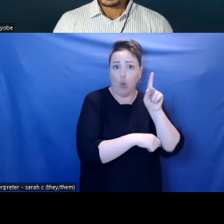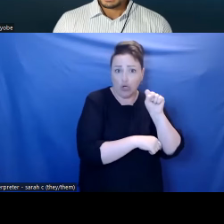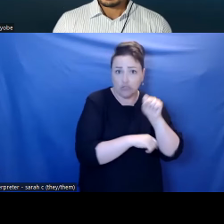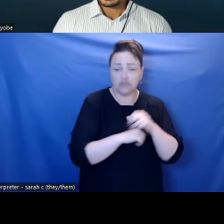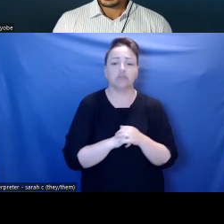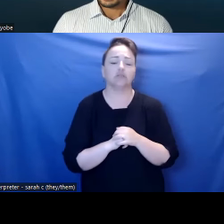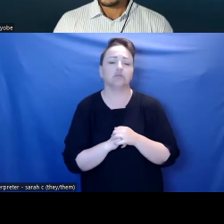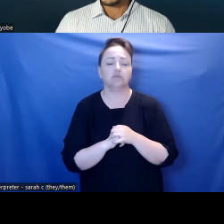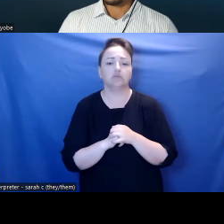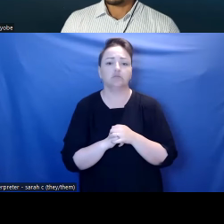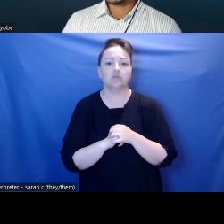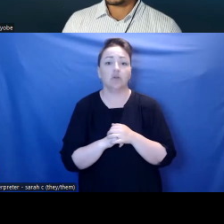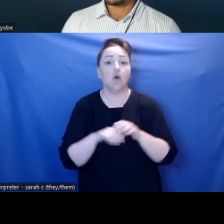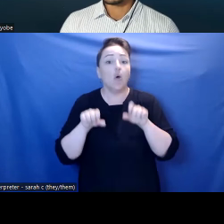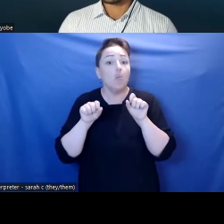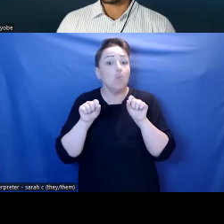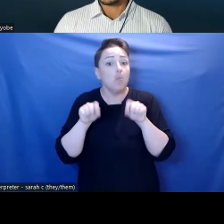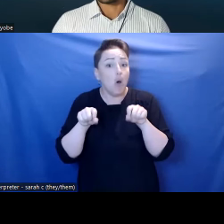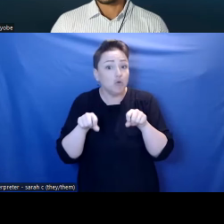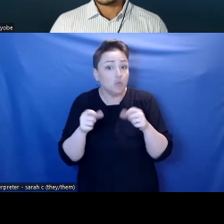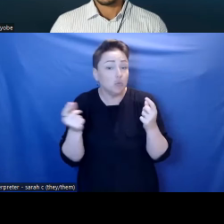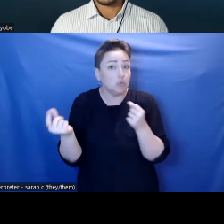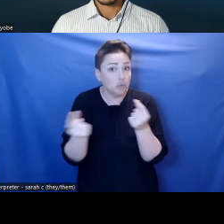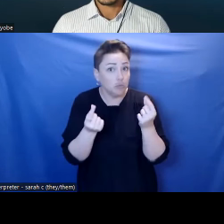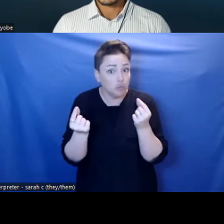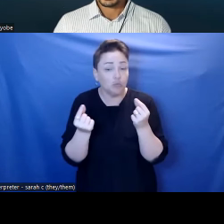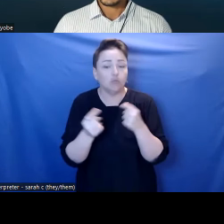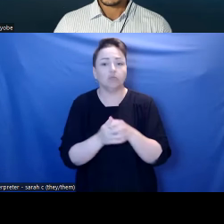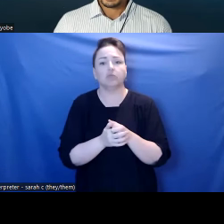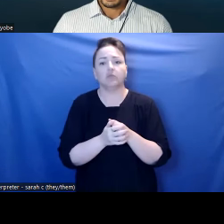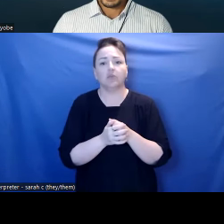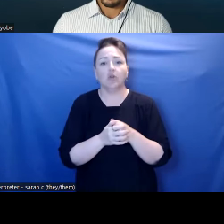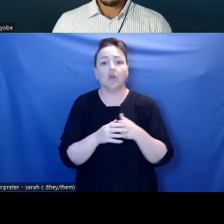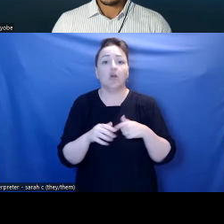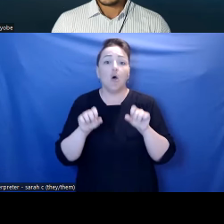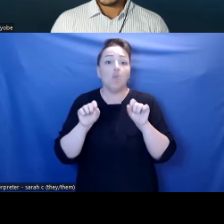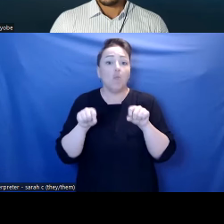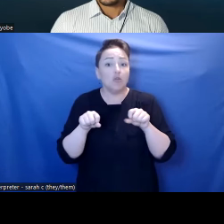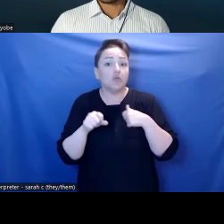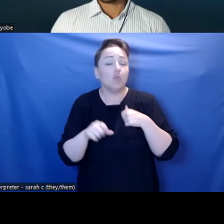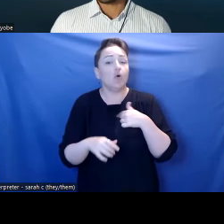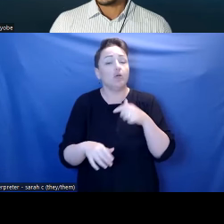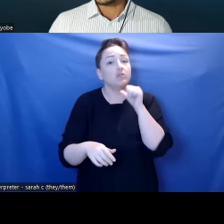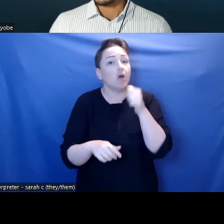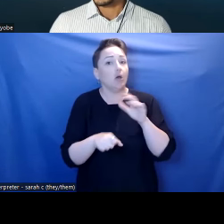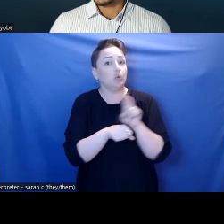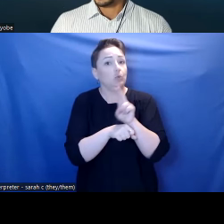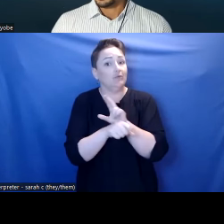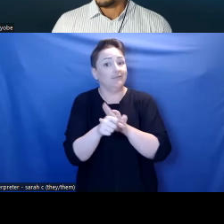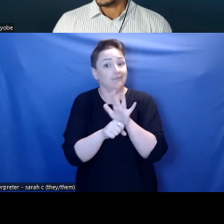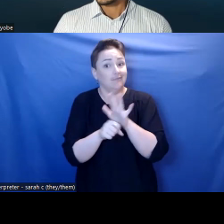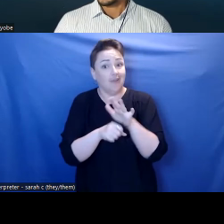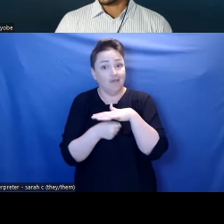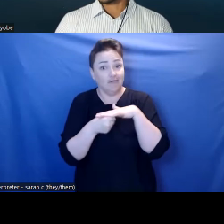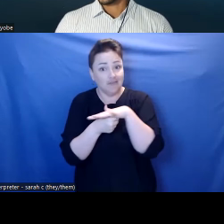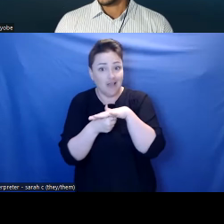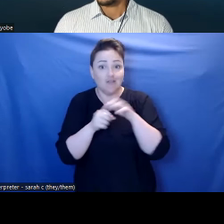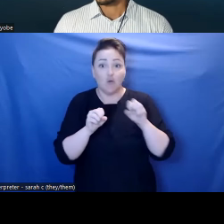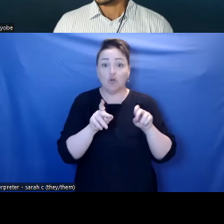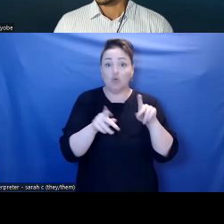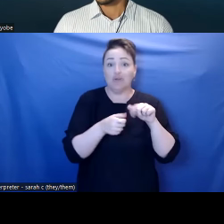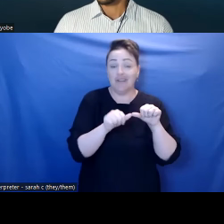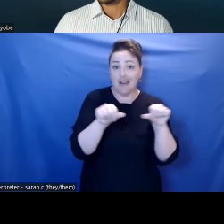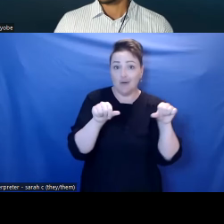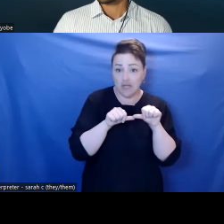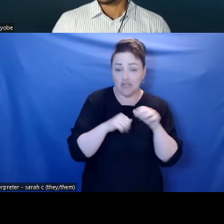of these steps could include an inventory of underutilized retail commercial sites, a map of specific underutilized opportunity areas, and our SCAG